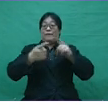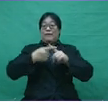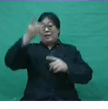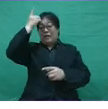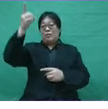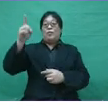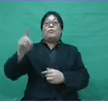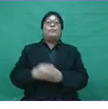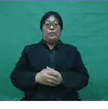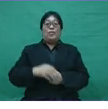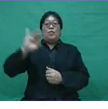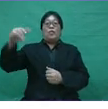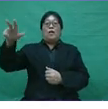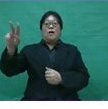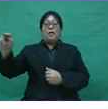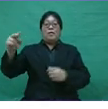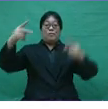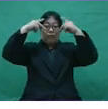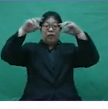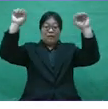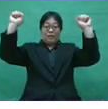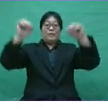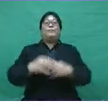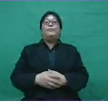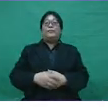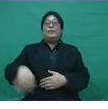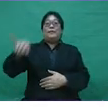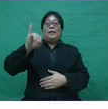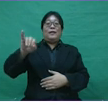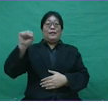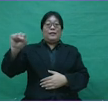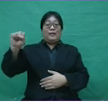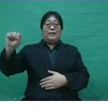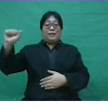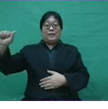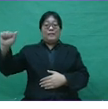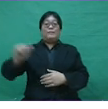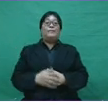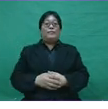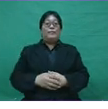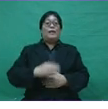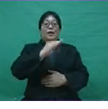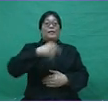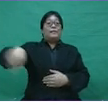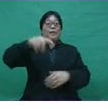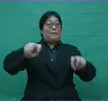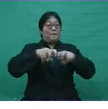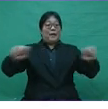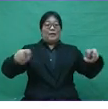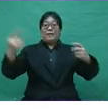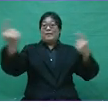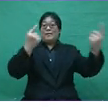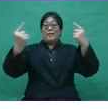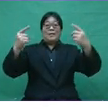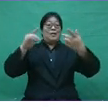Brower, President, International Social Security Association, ISA, and fellow panelists attending online with me